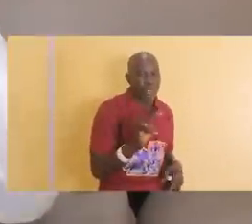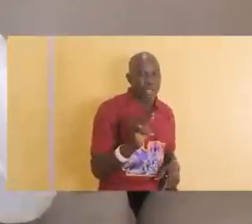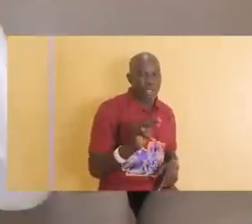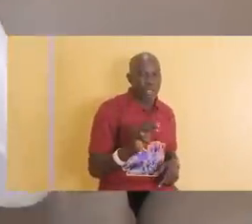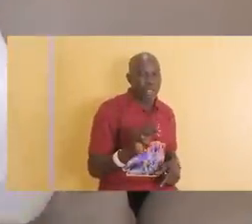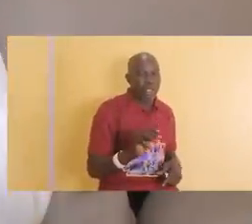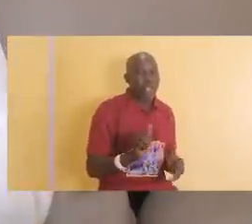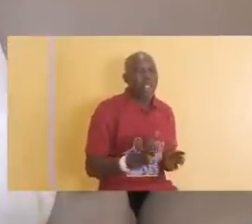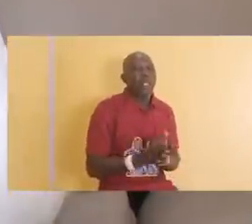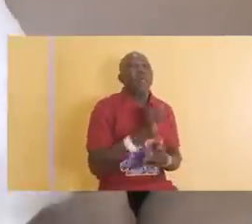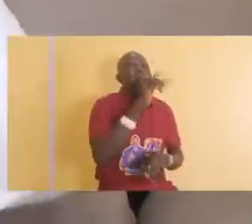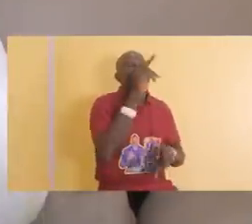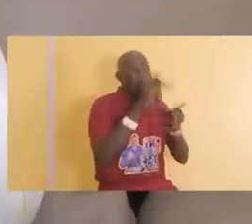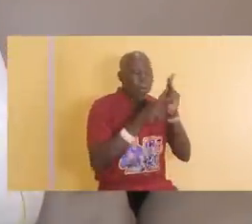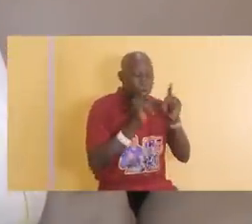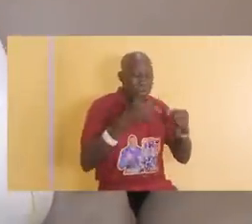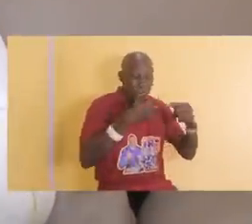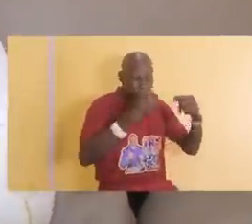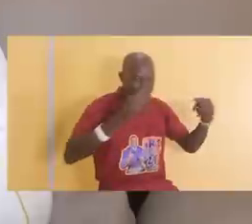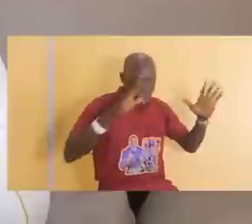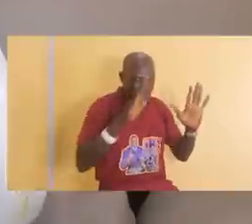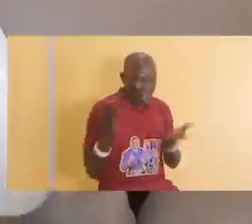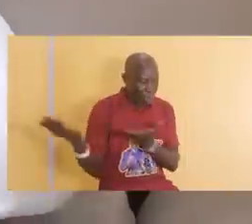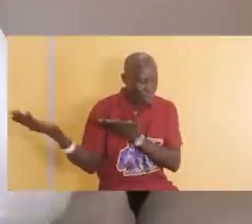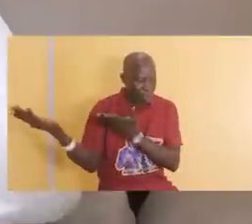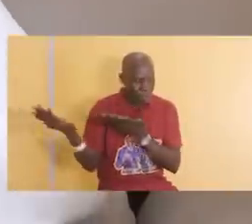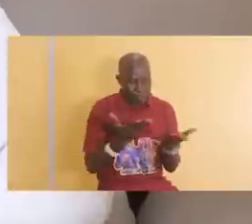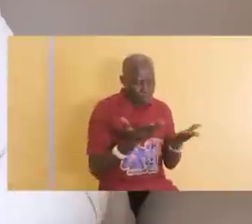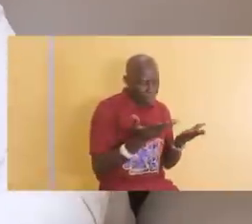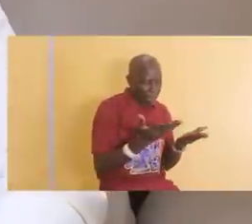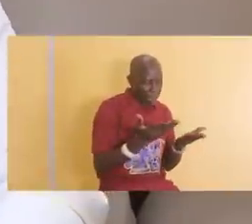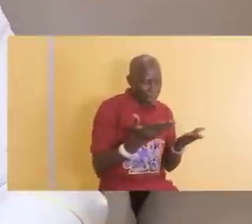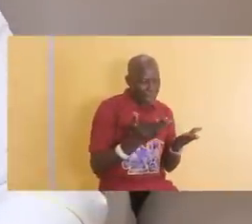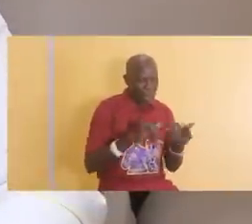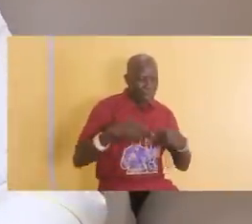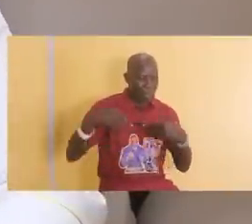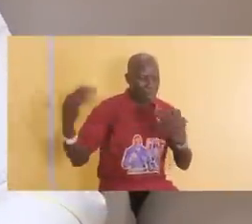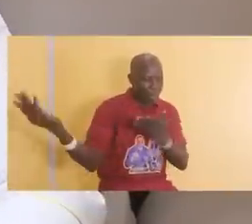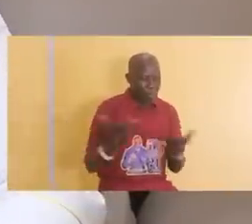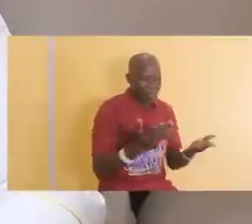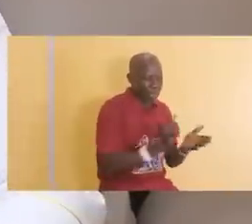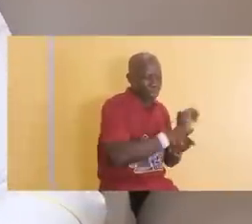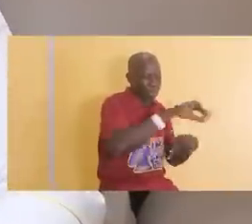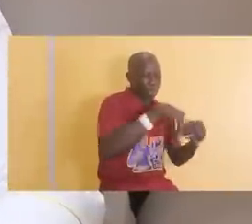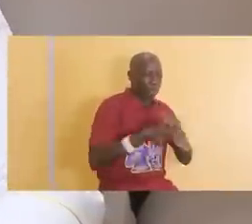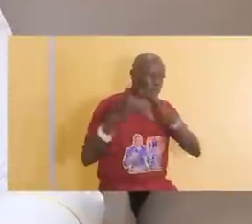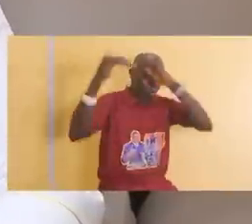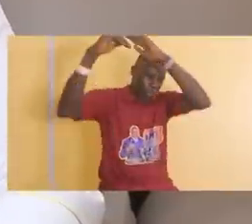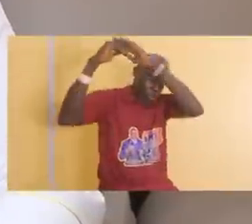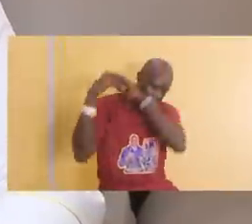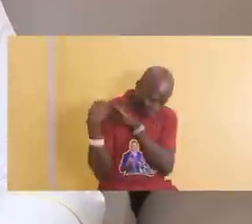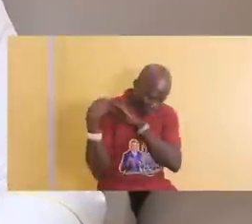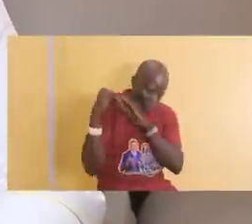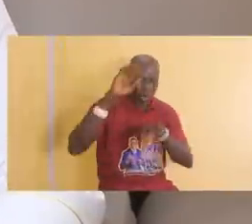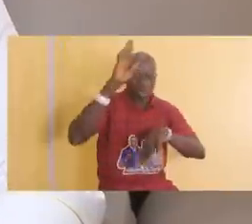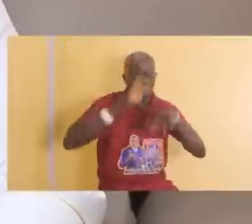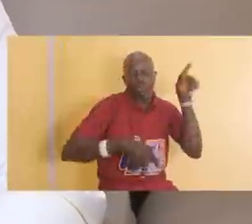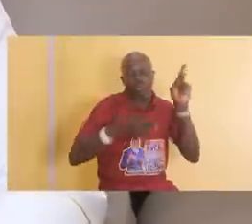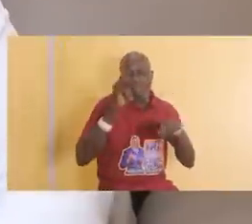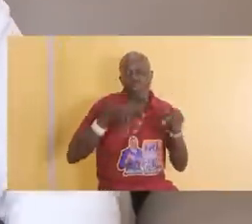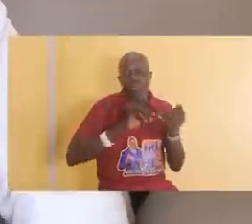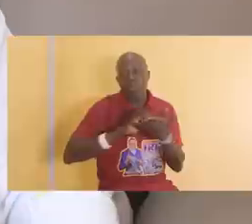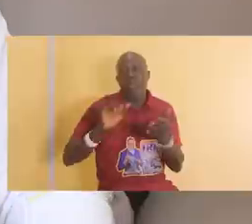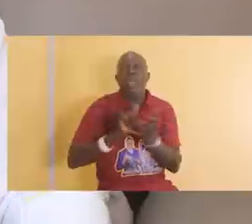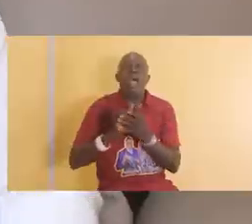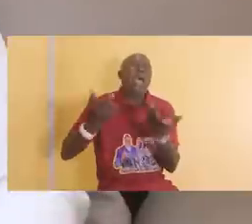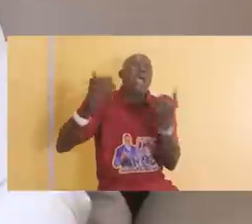Today is Monday. Ni awon eniyan lori loso ose to ma fi mukata ose yen gbo. The enemy may place a burden on people on that week. Ama, to make it